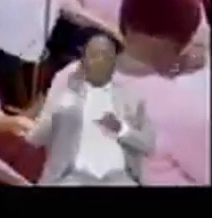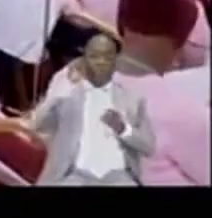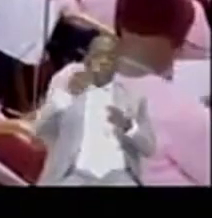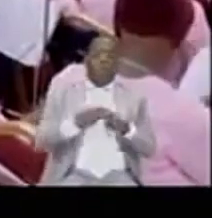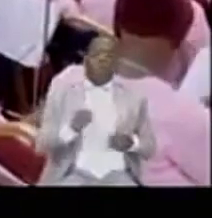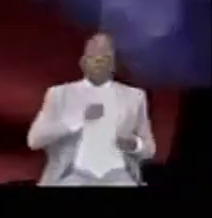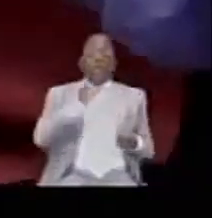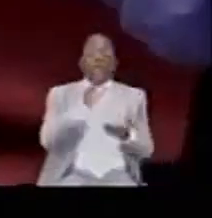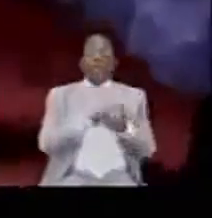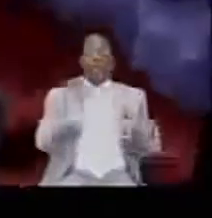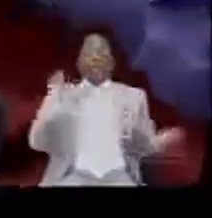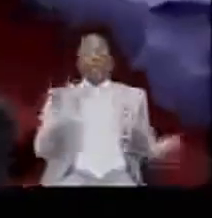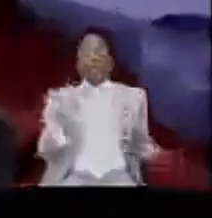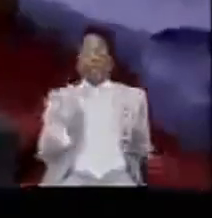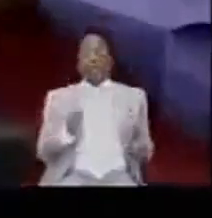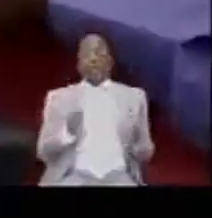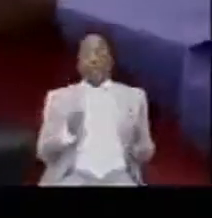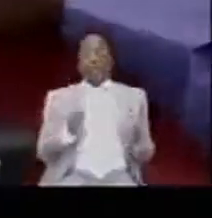do you